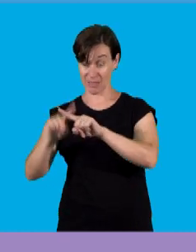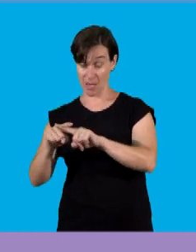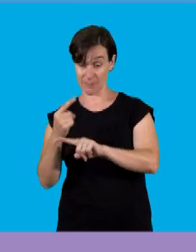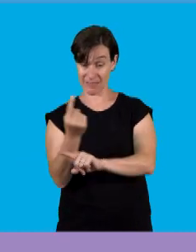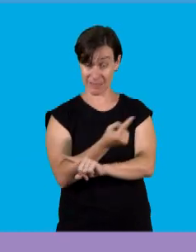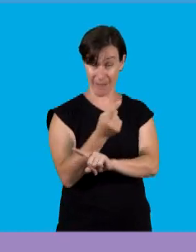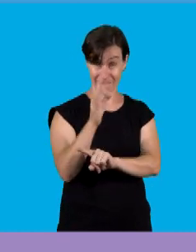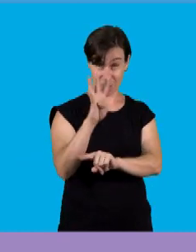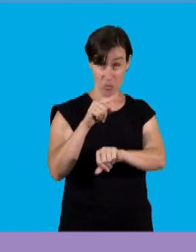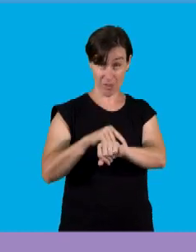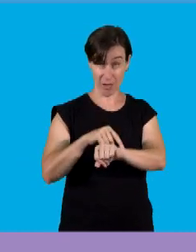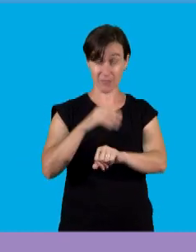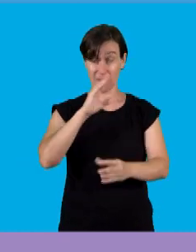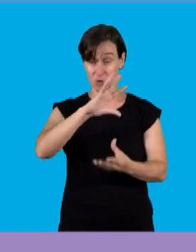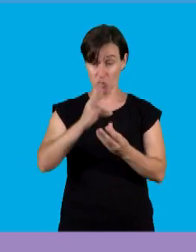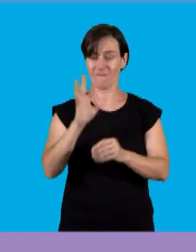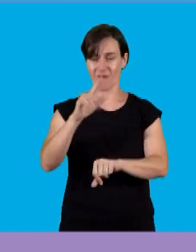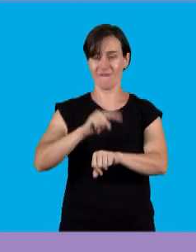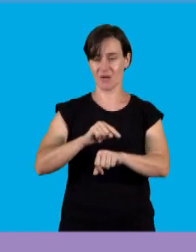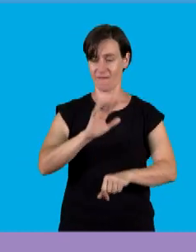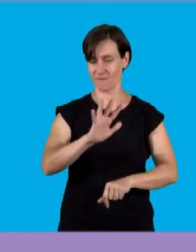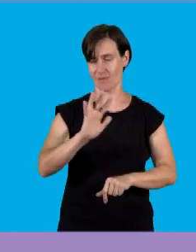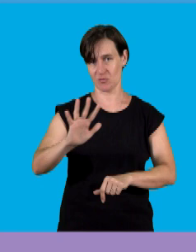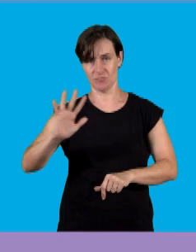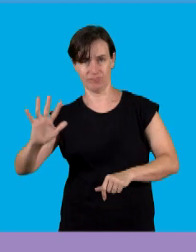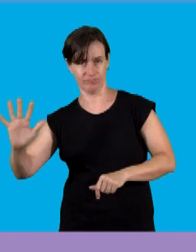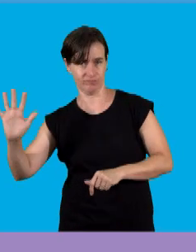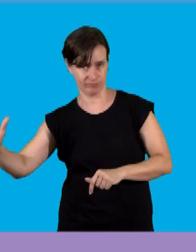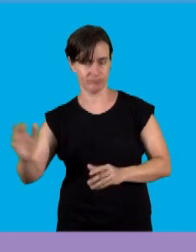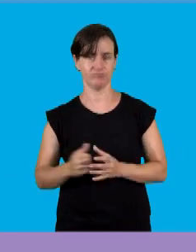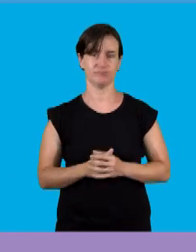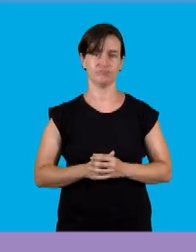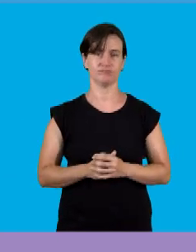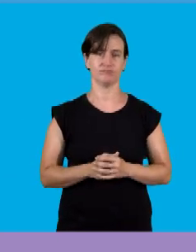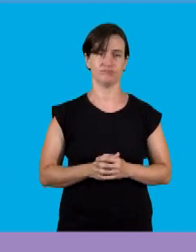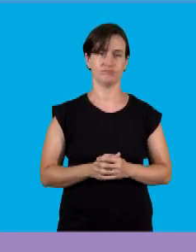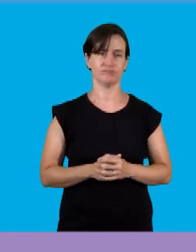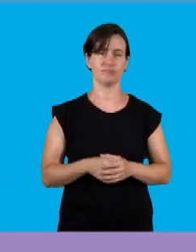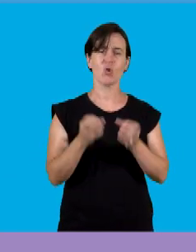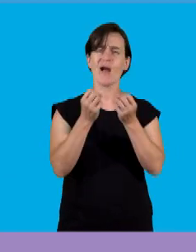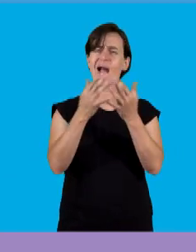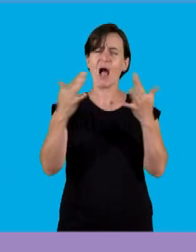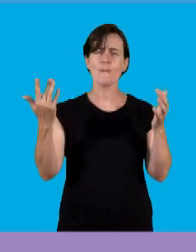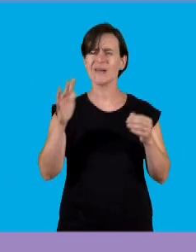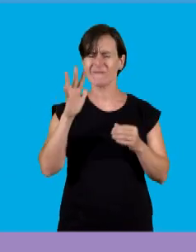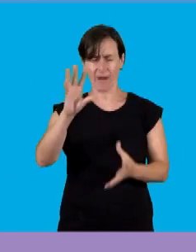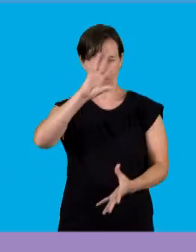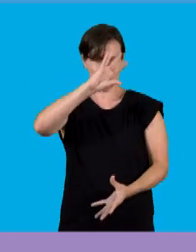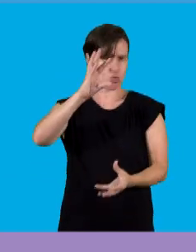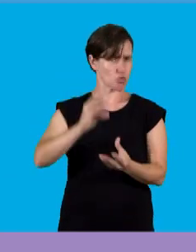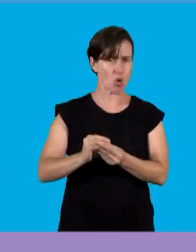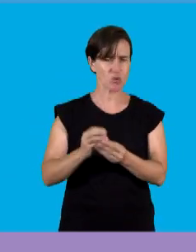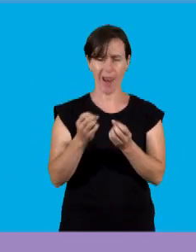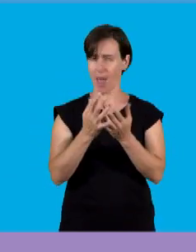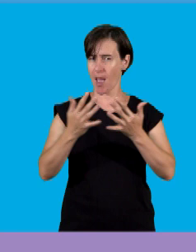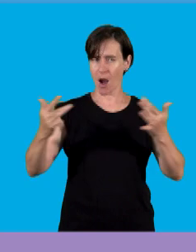by itself 4 times. Now, what is our answer going to be here? How many 5s do we have in